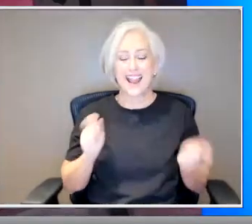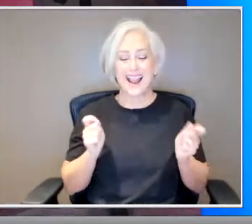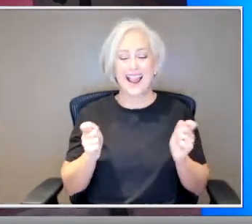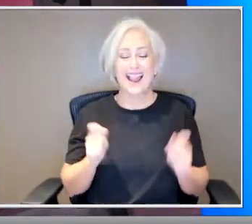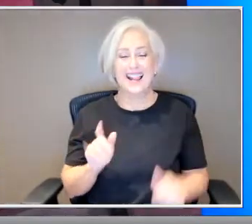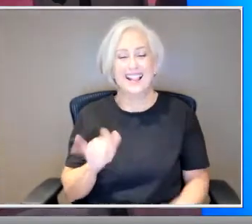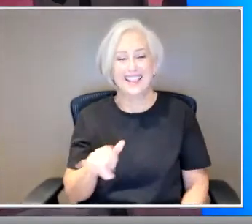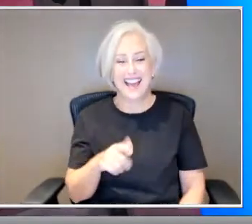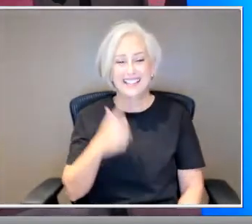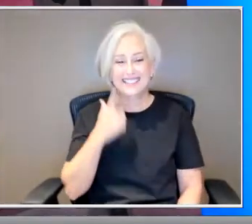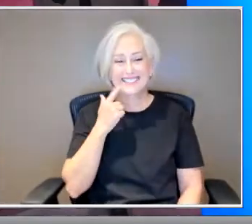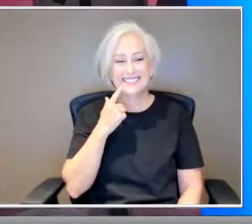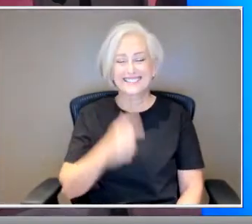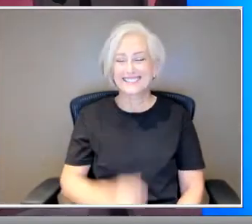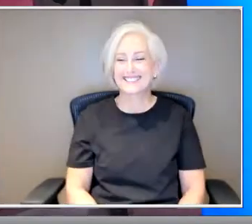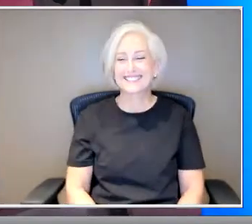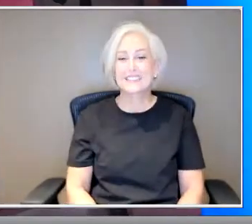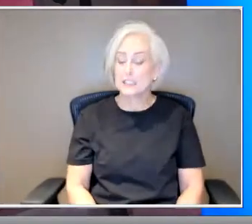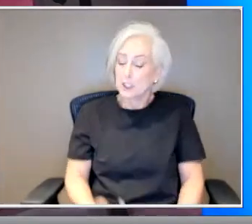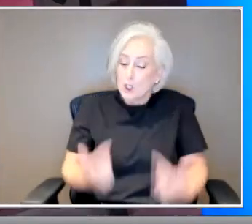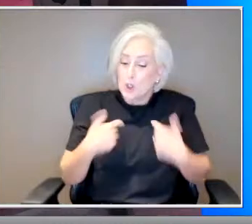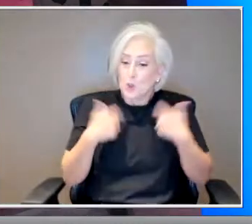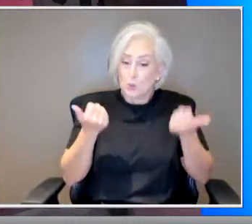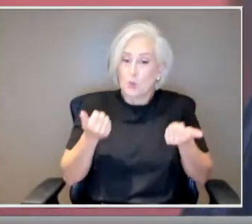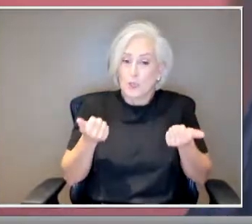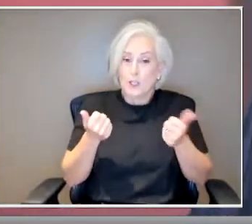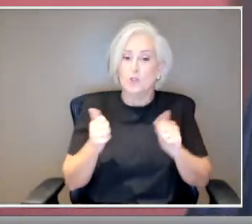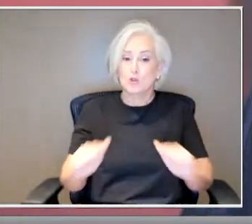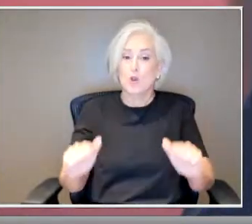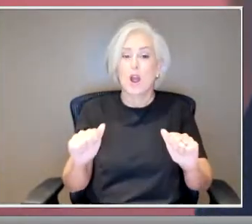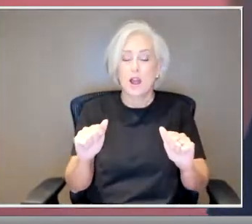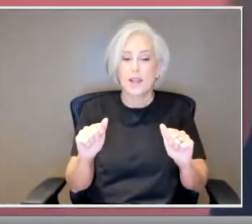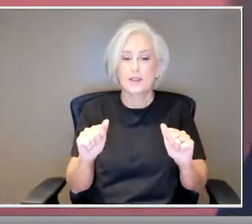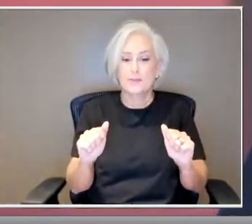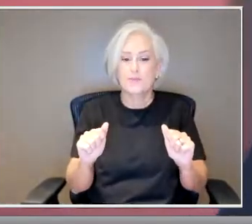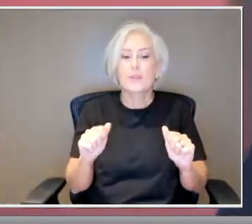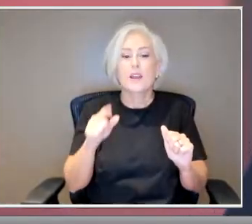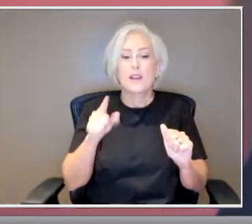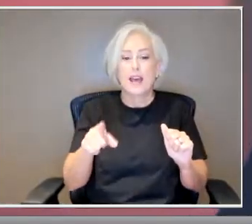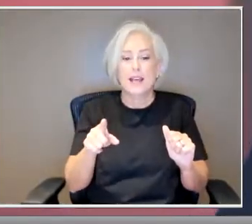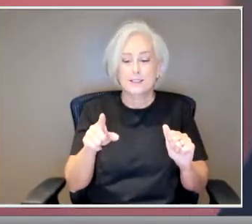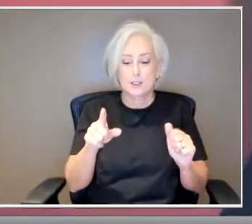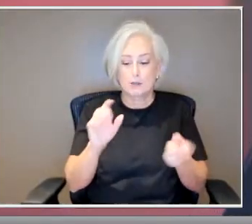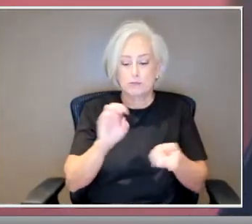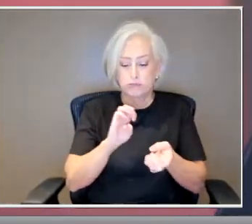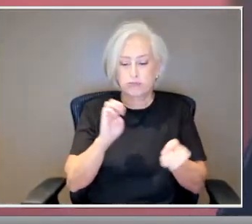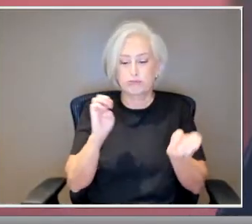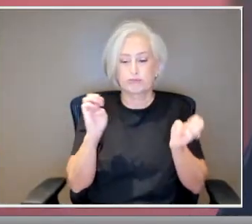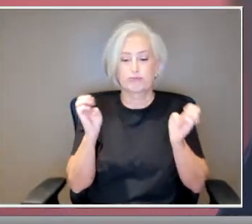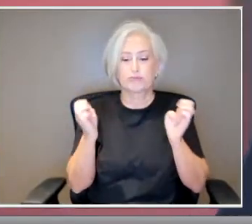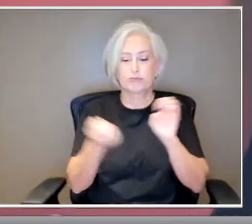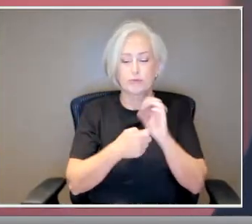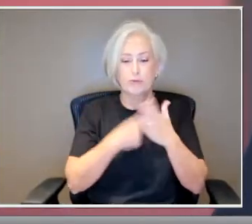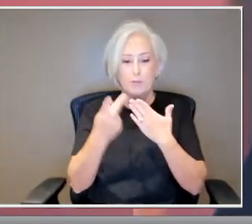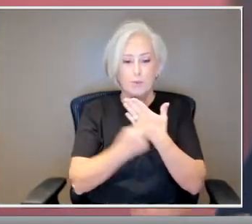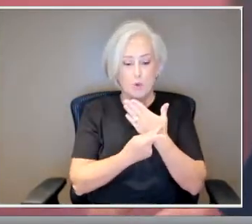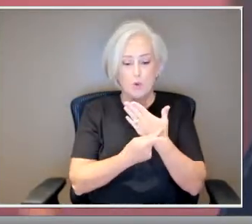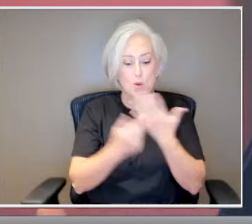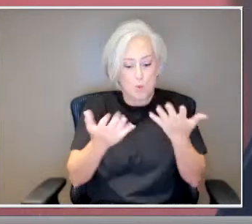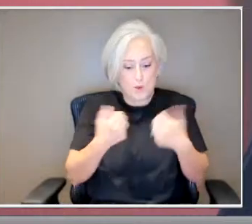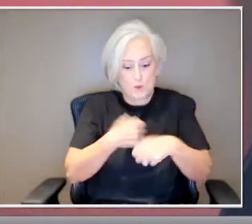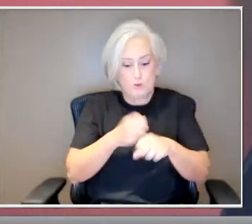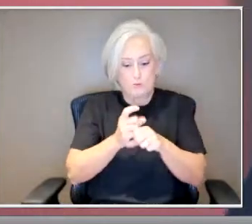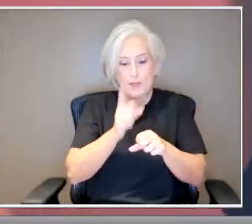Oh, definitely. But no, we try as we evolve through the program here, we're trying to make sure that we get people back to